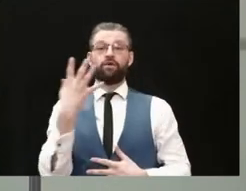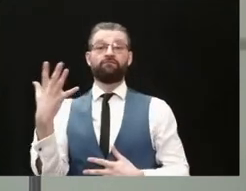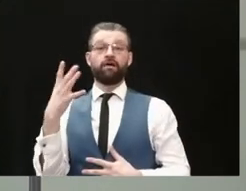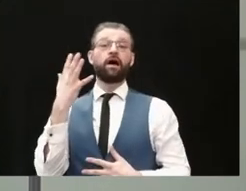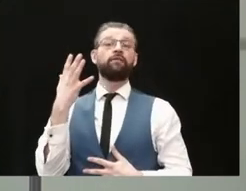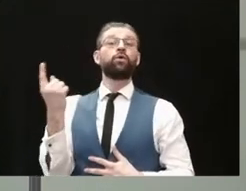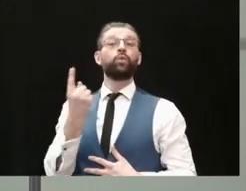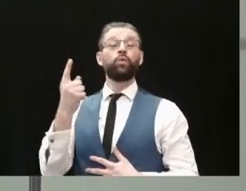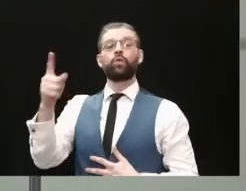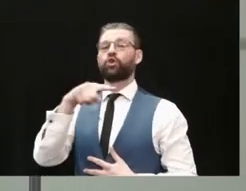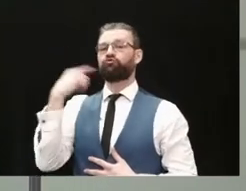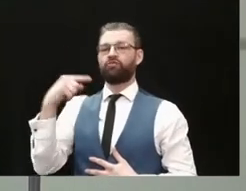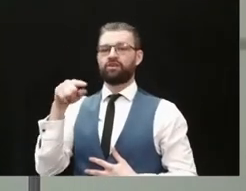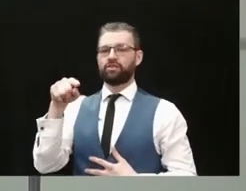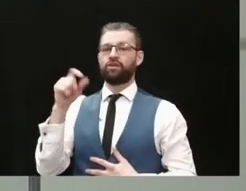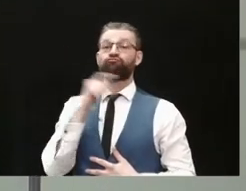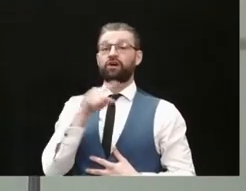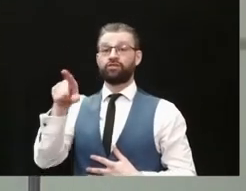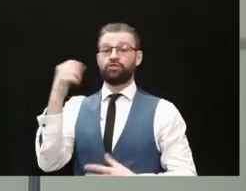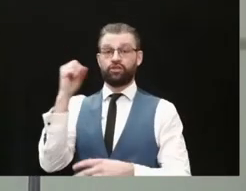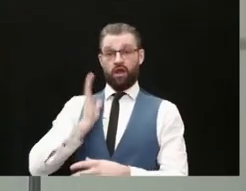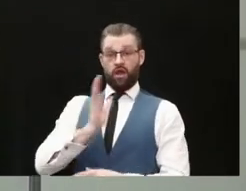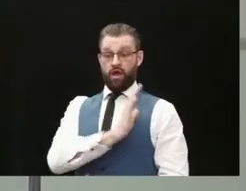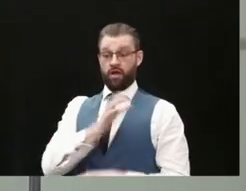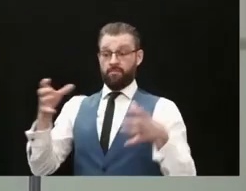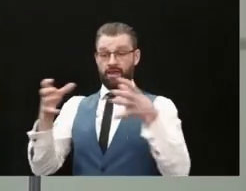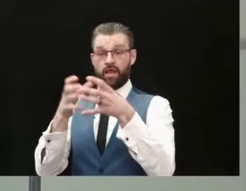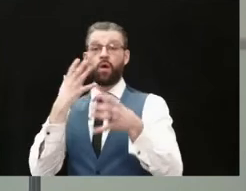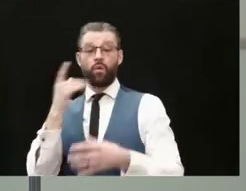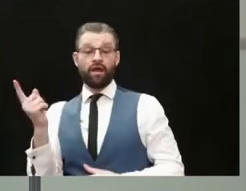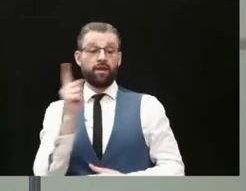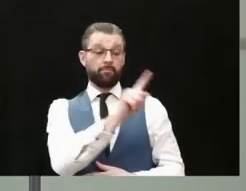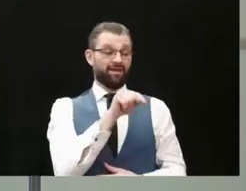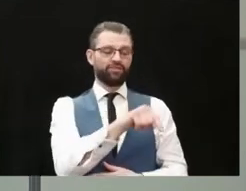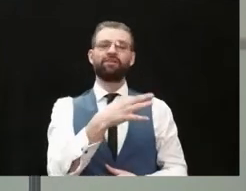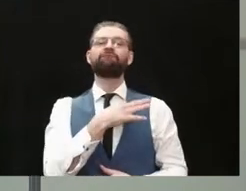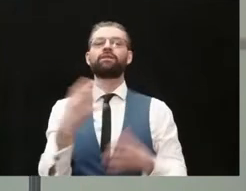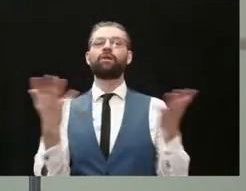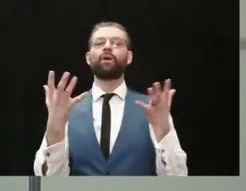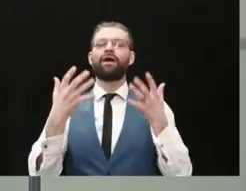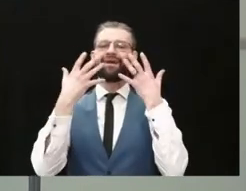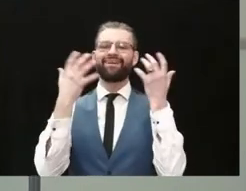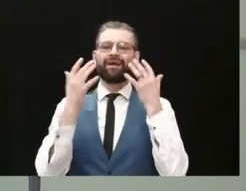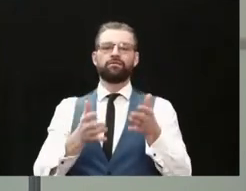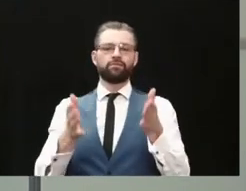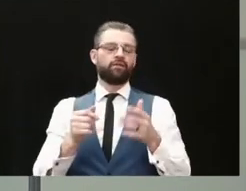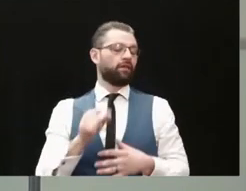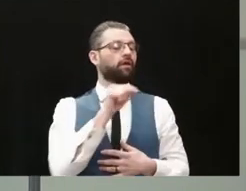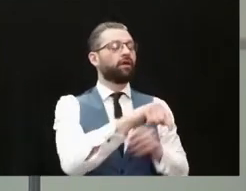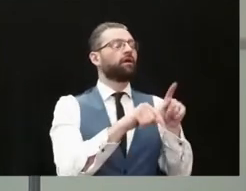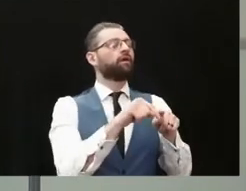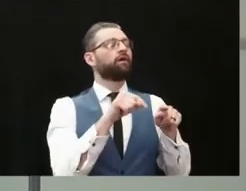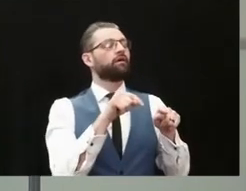army. And the day before that, my mother, returning from the camp hospital where she volunteered to work in unbelievably